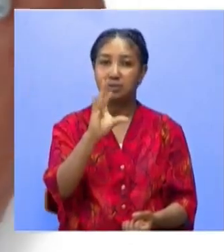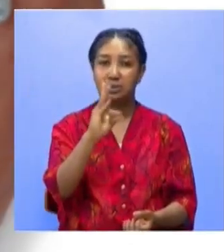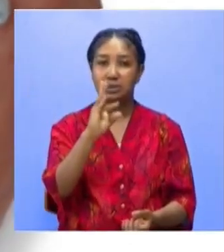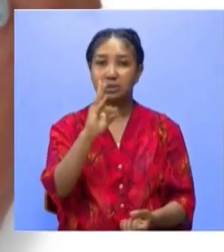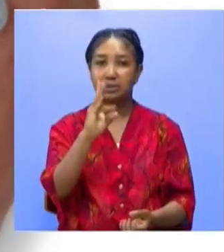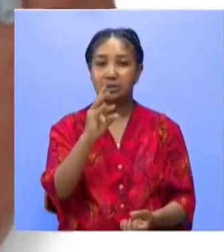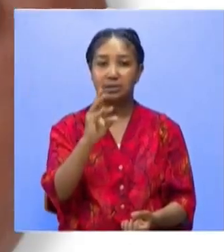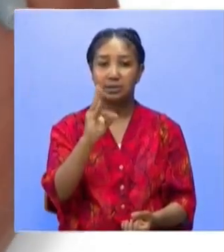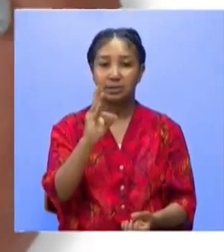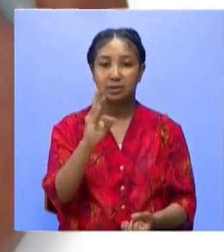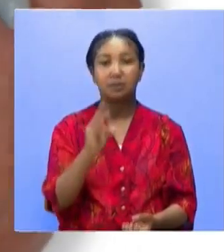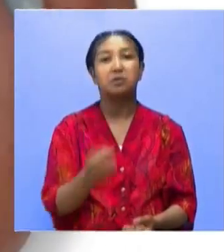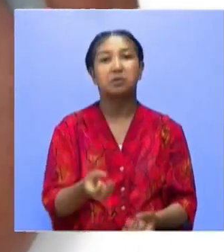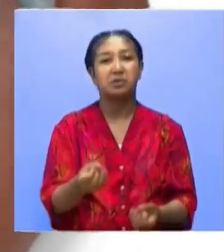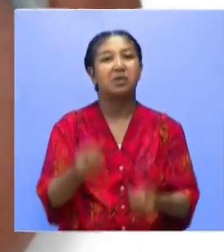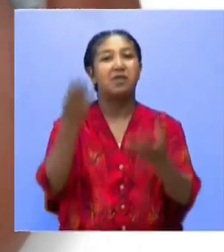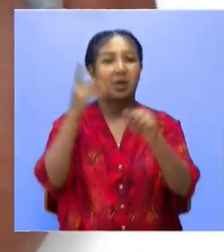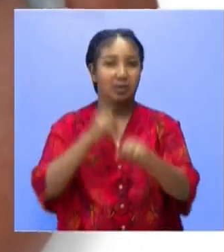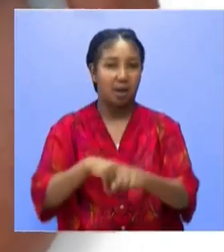times.